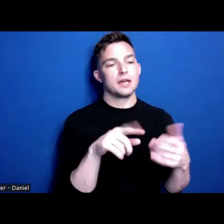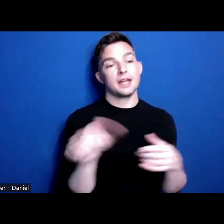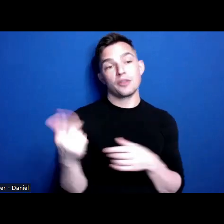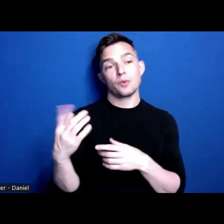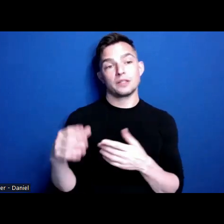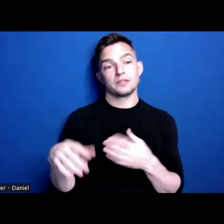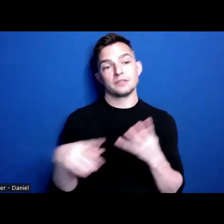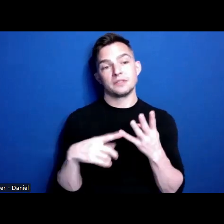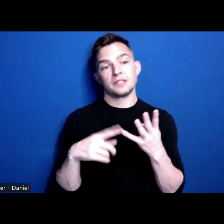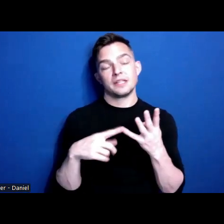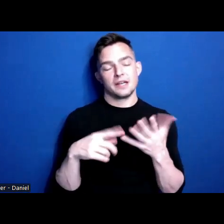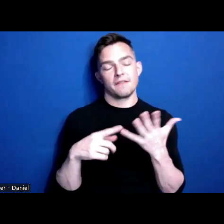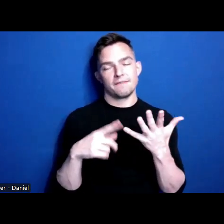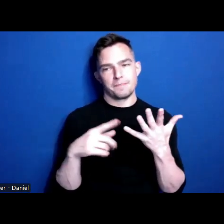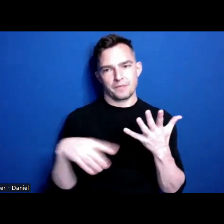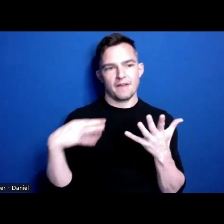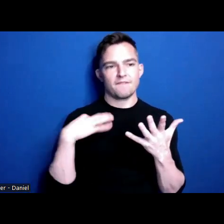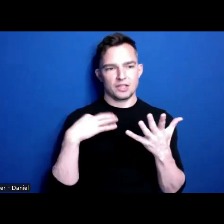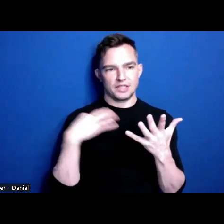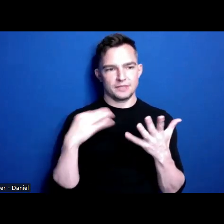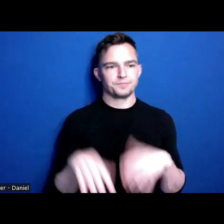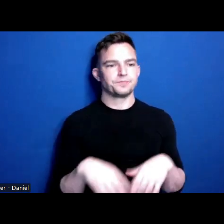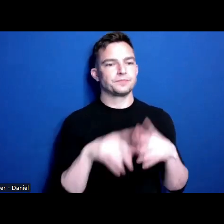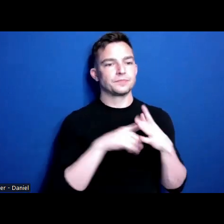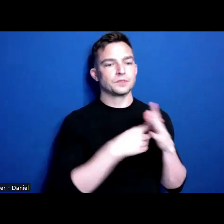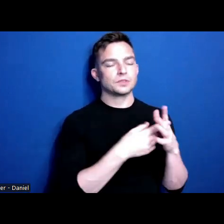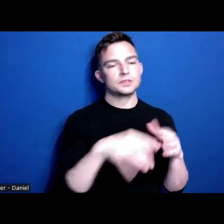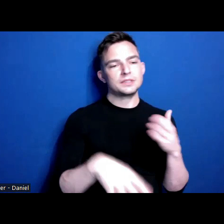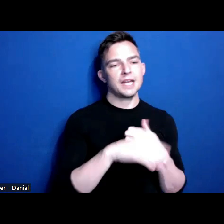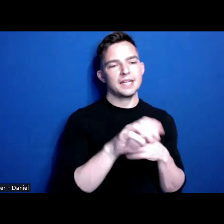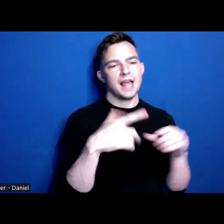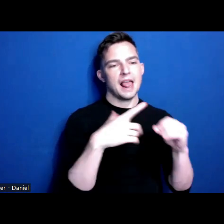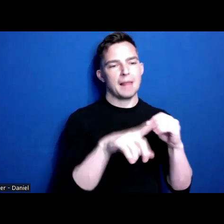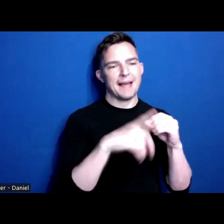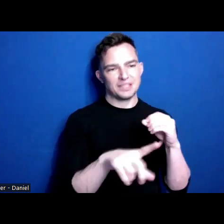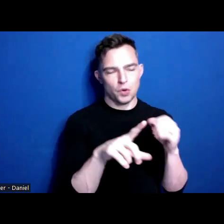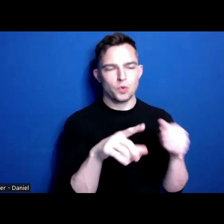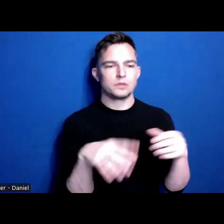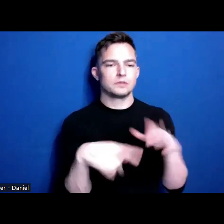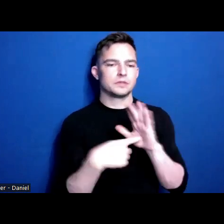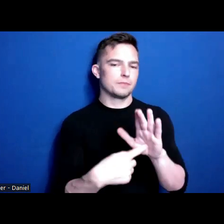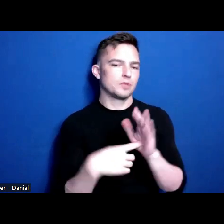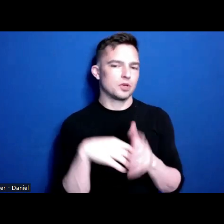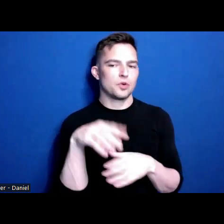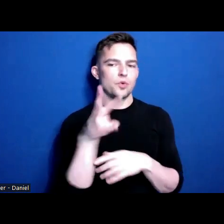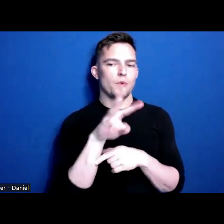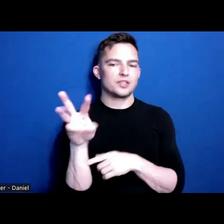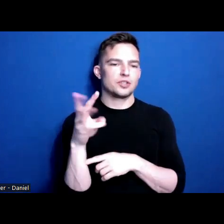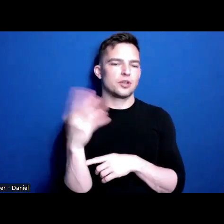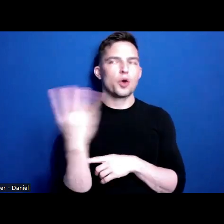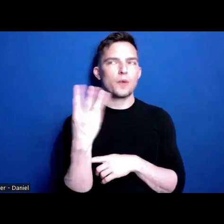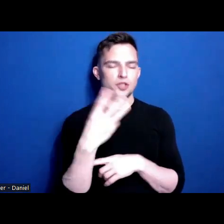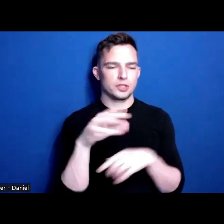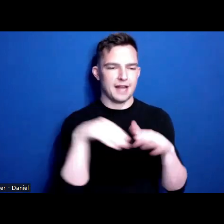organization. Emergence Health Network is out of El Paso, demonstrating Western access.